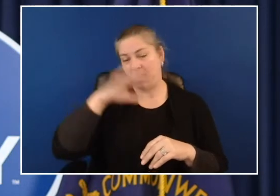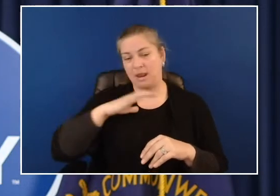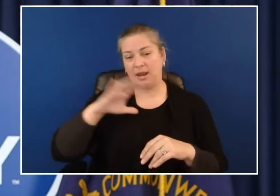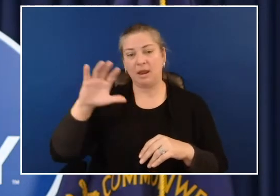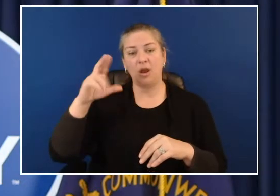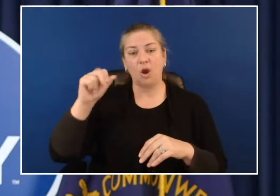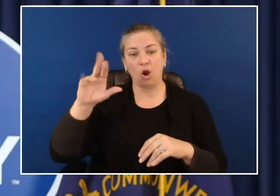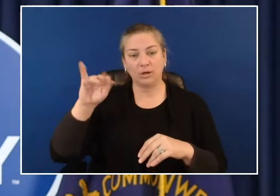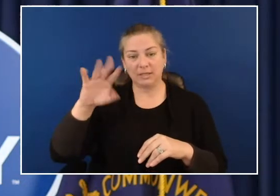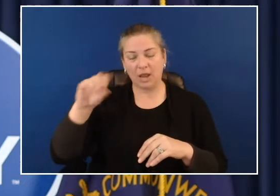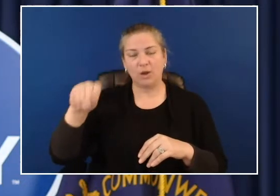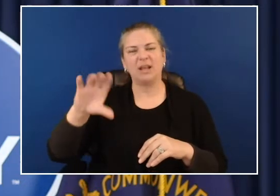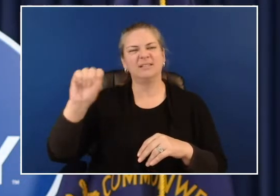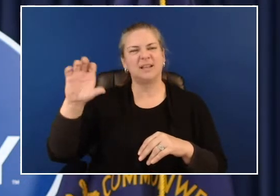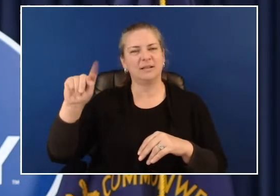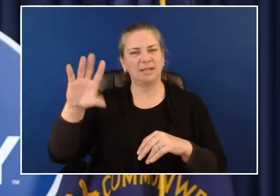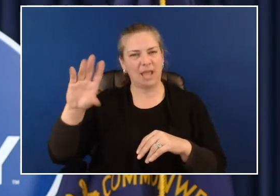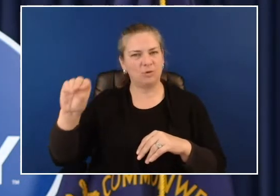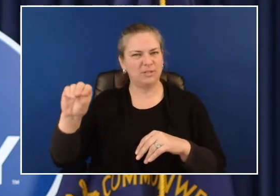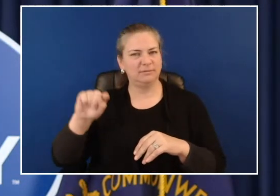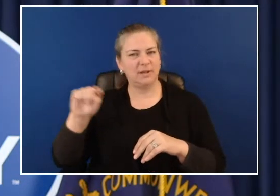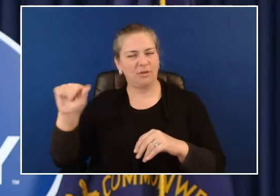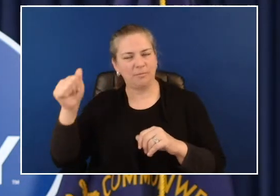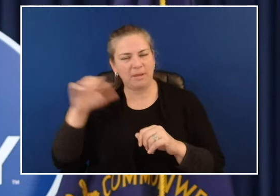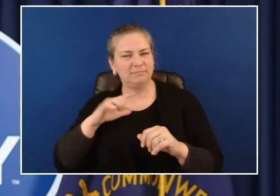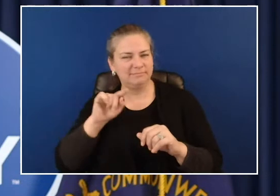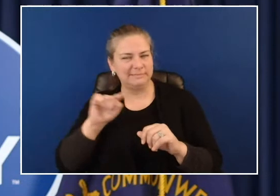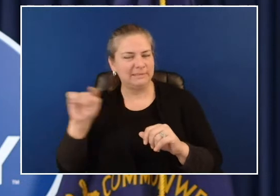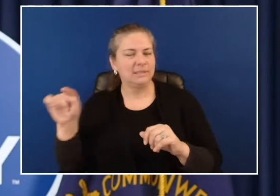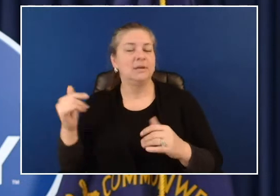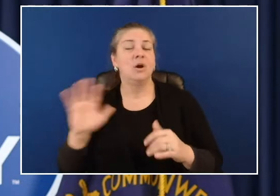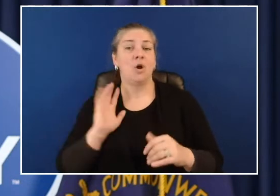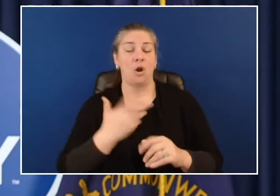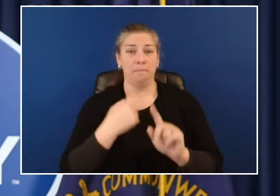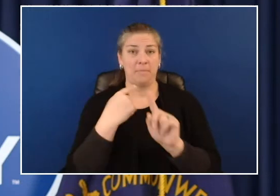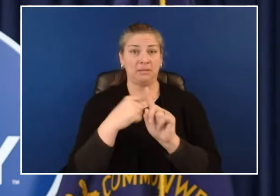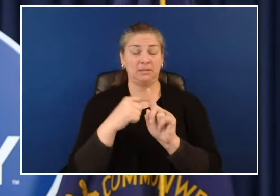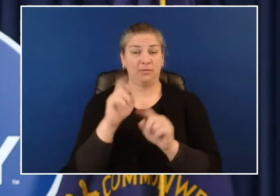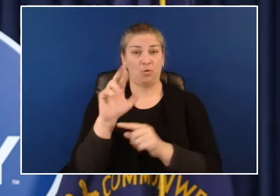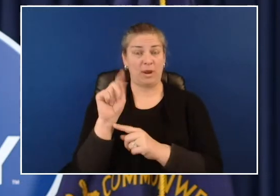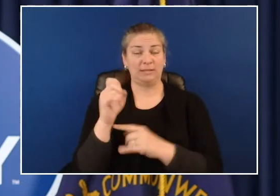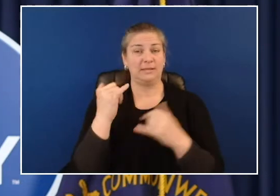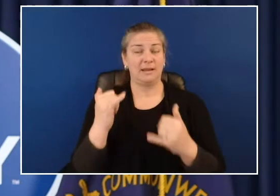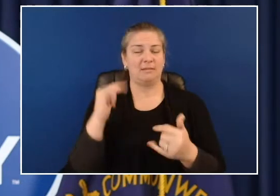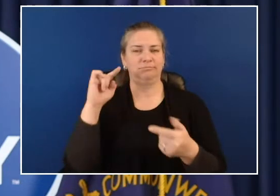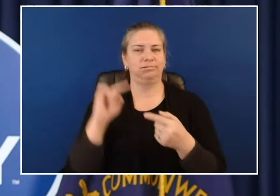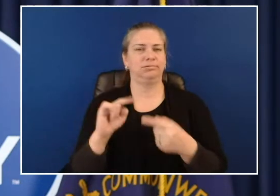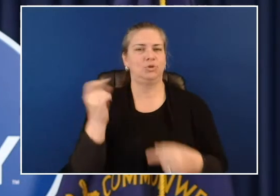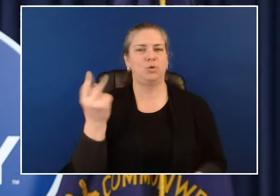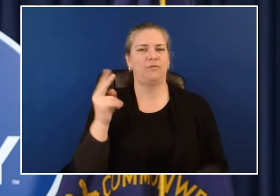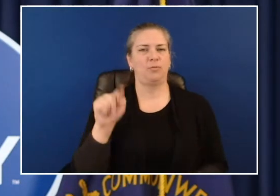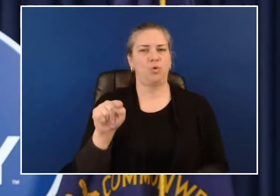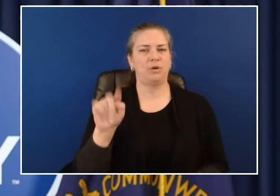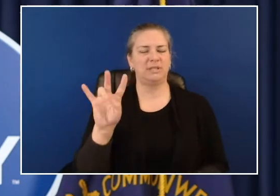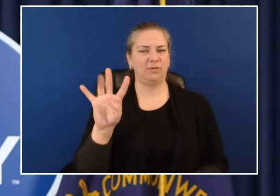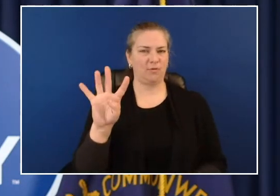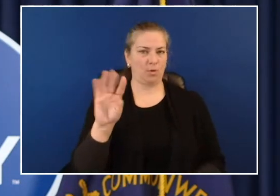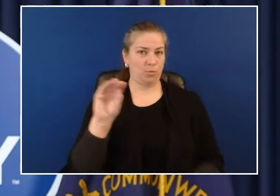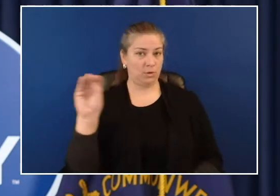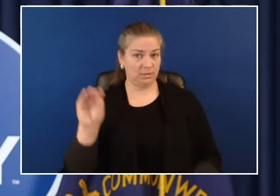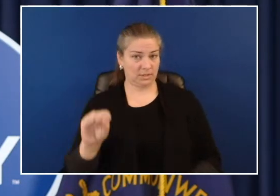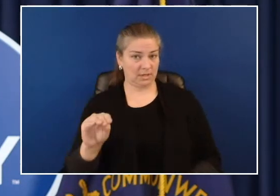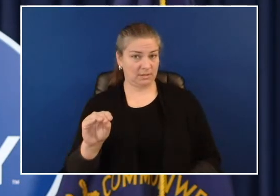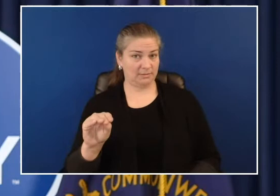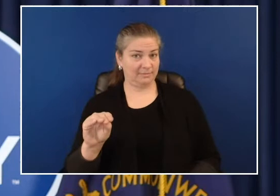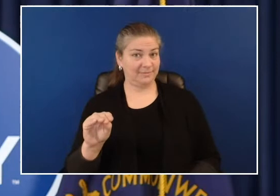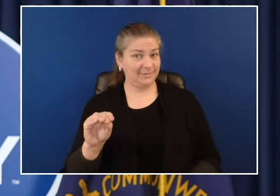in Scott County. As of today, our positivity rate now down to 12.74%. Now, that is still